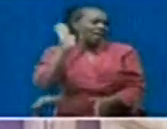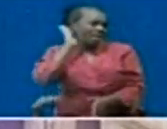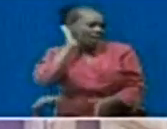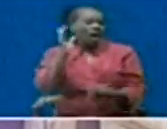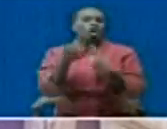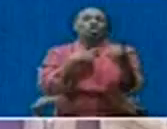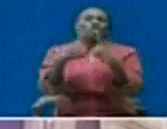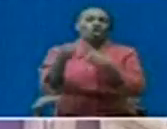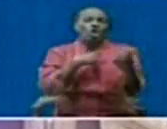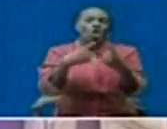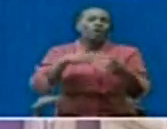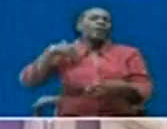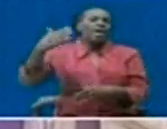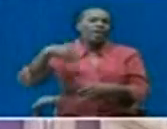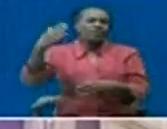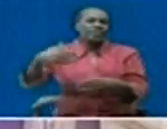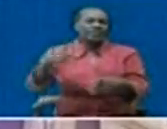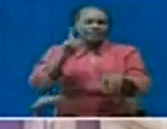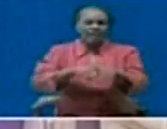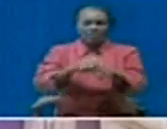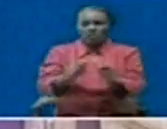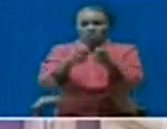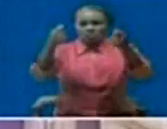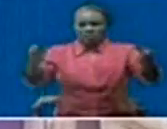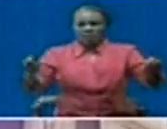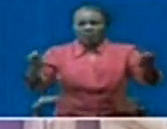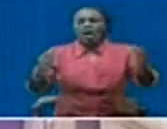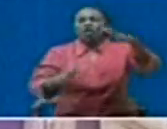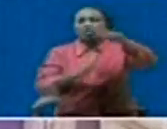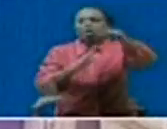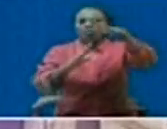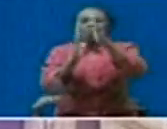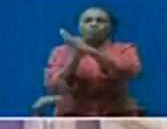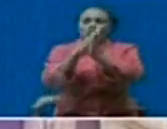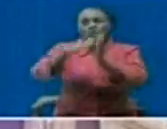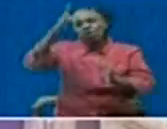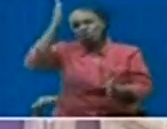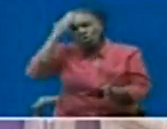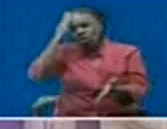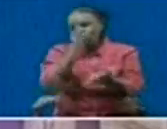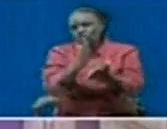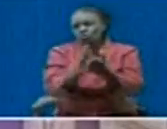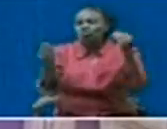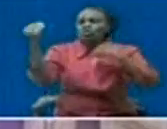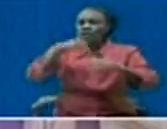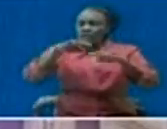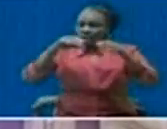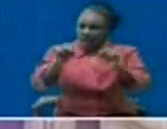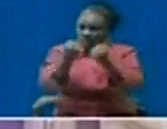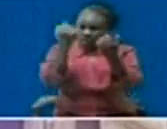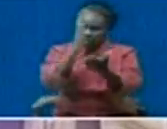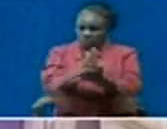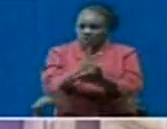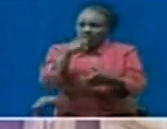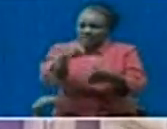talk back and forth, every newspaper, every headline. We want to know, is it going to happen? And importantly, what